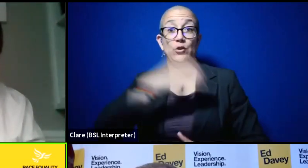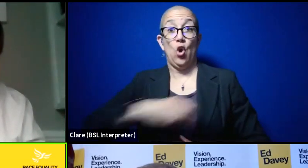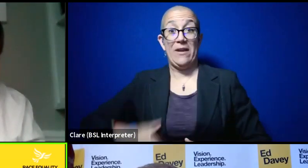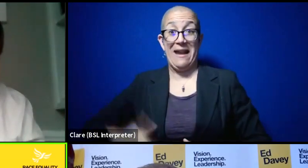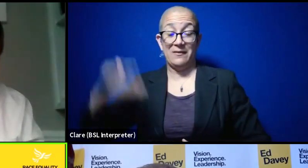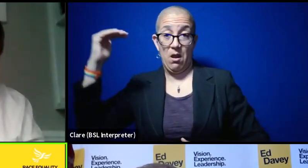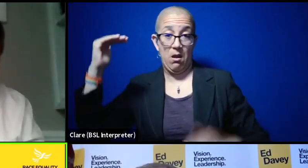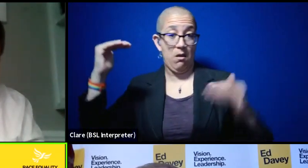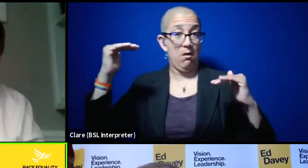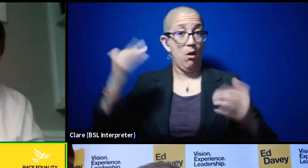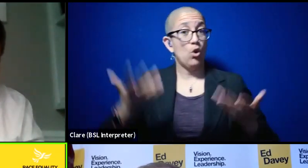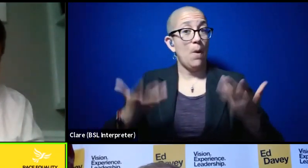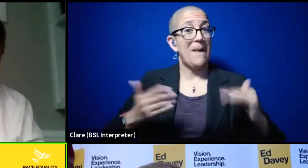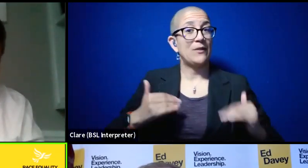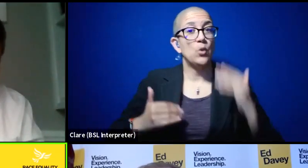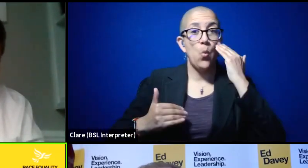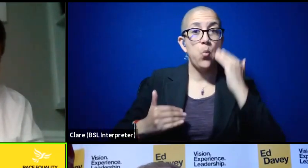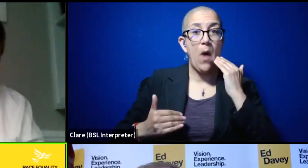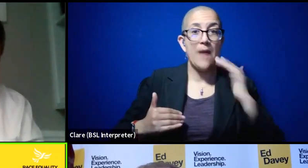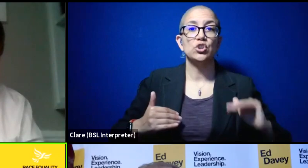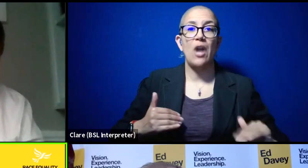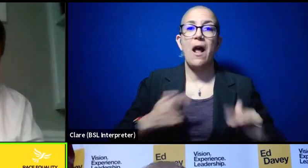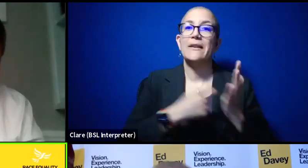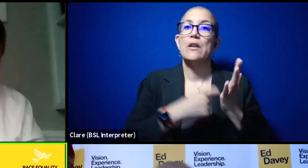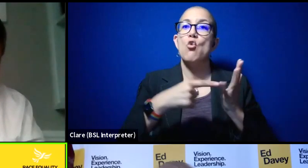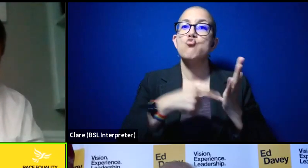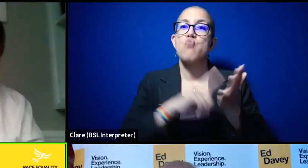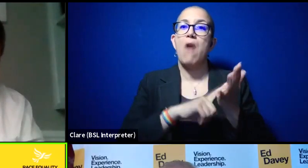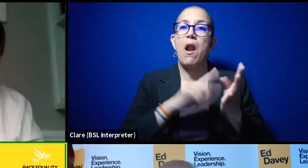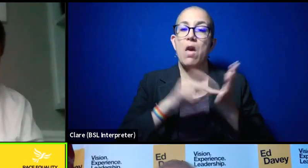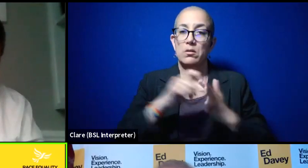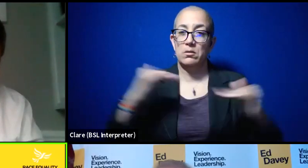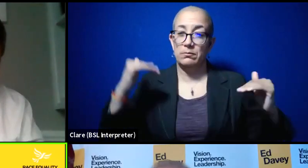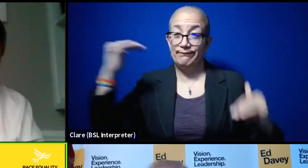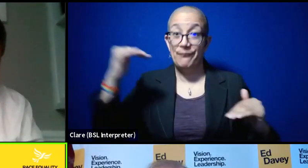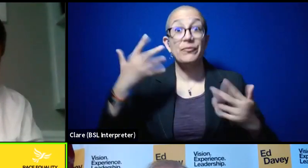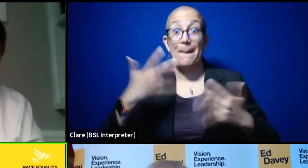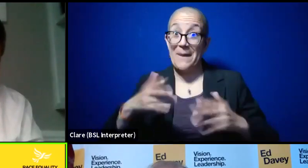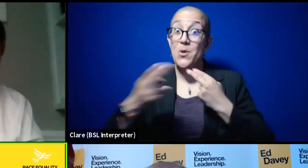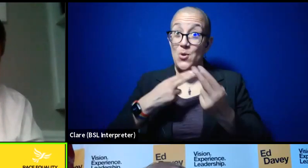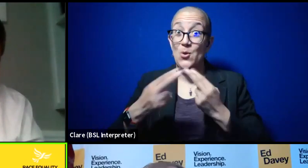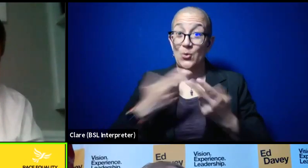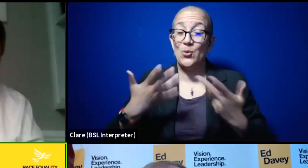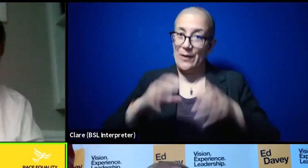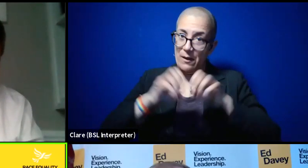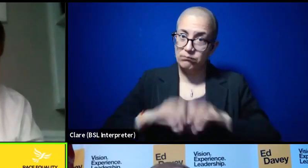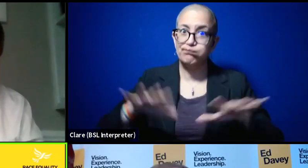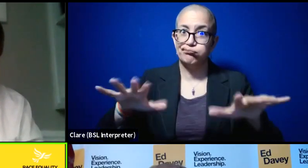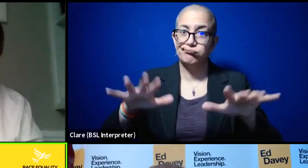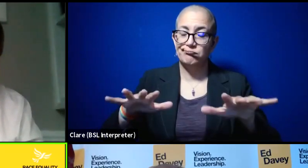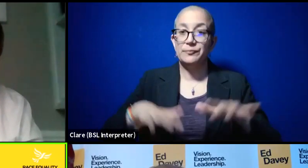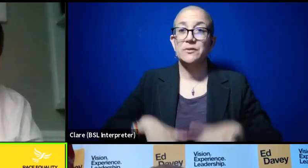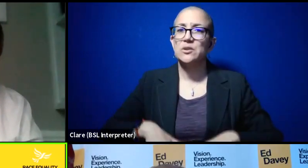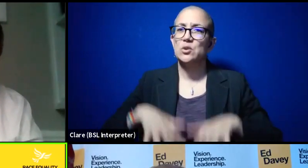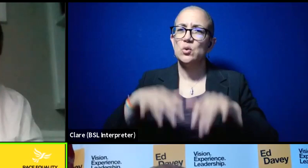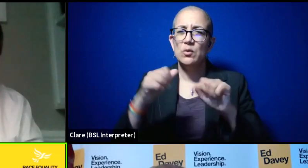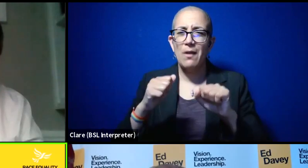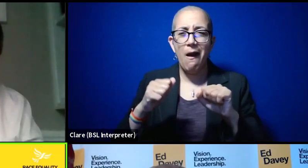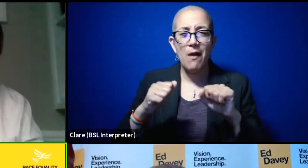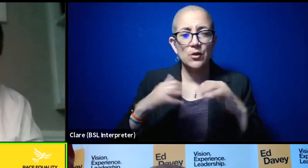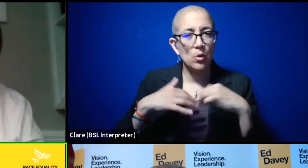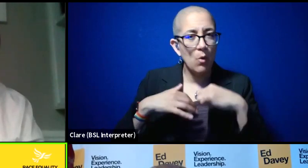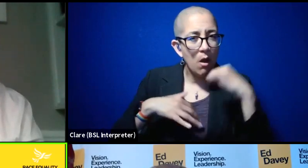this made the news. It was on the Today programme, it was running on the BBC all day, and it starts to uncover what are some of